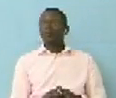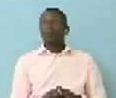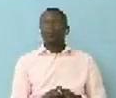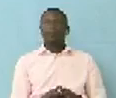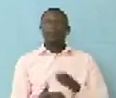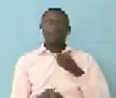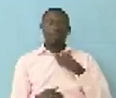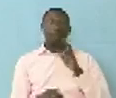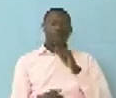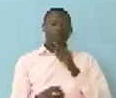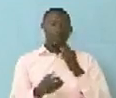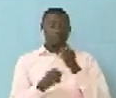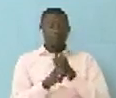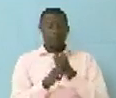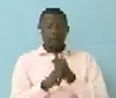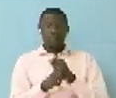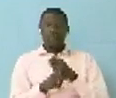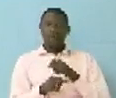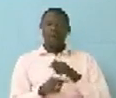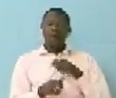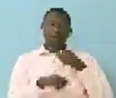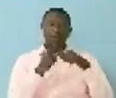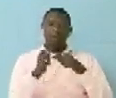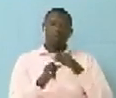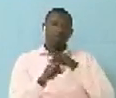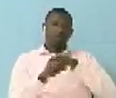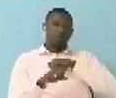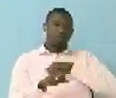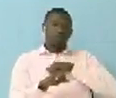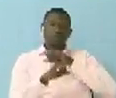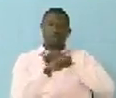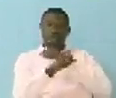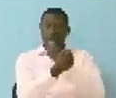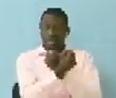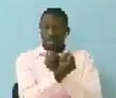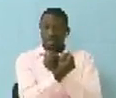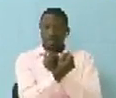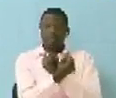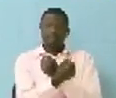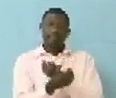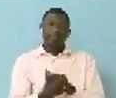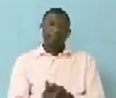allegations he made were following his arrest, certainly.